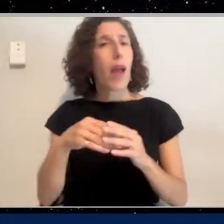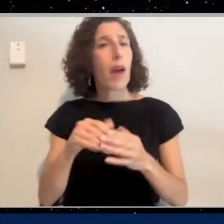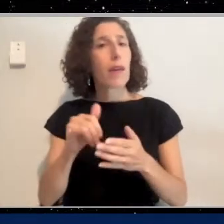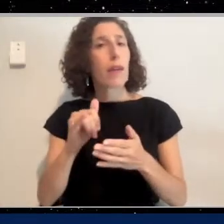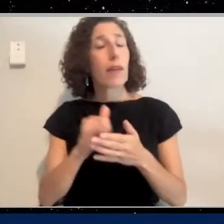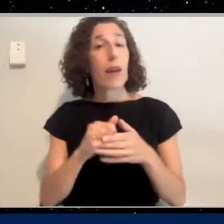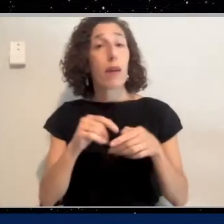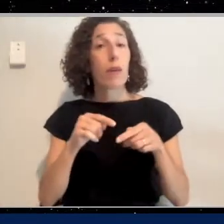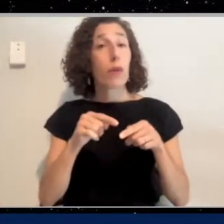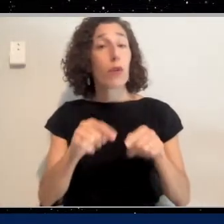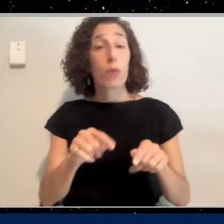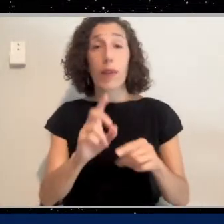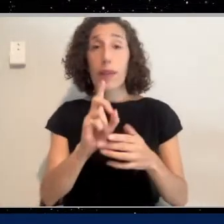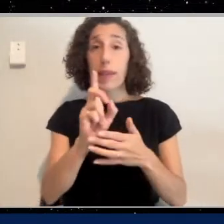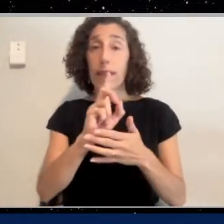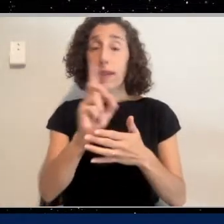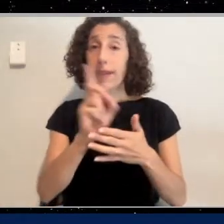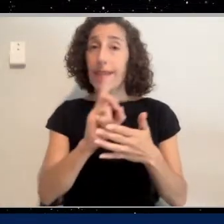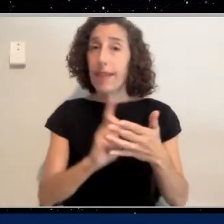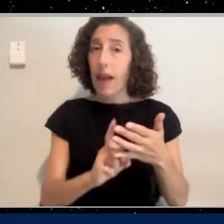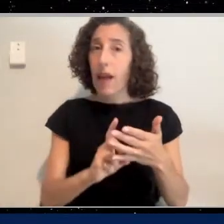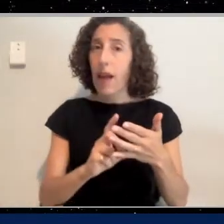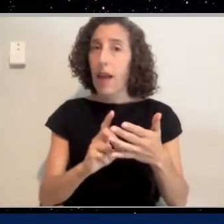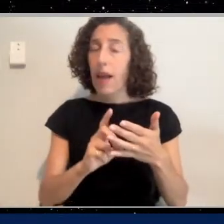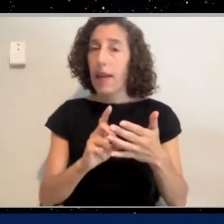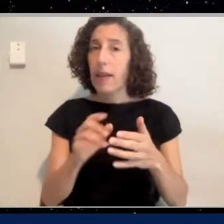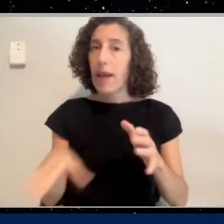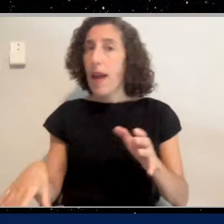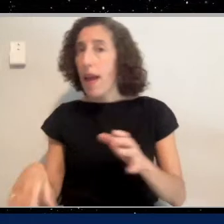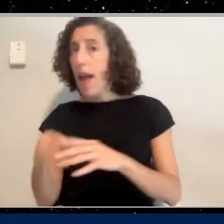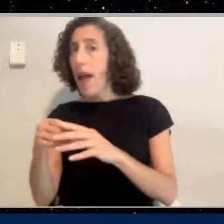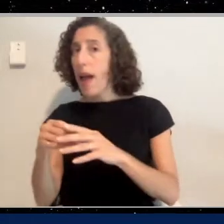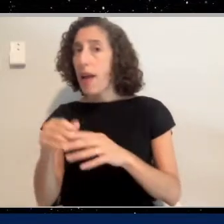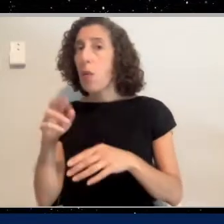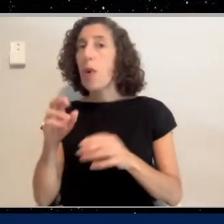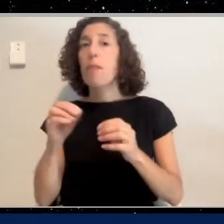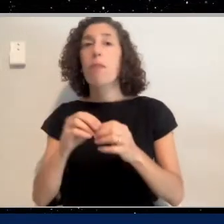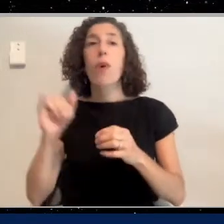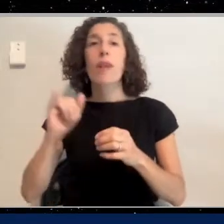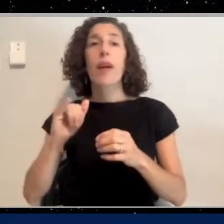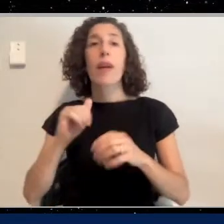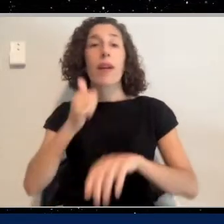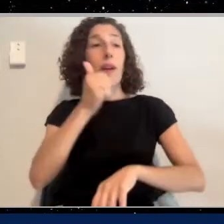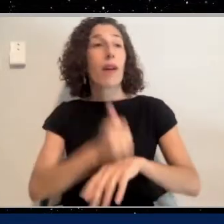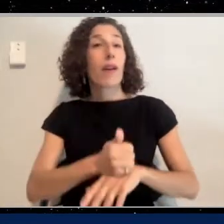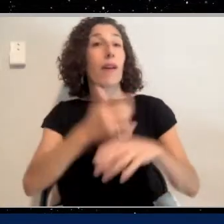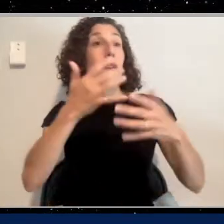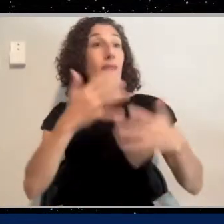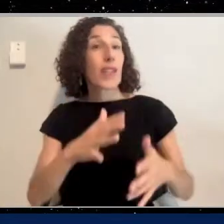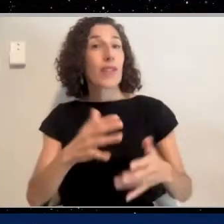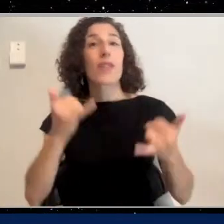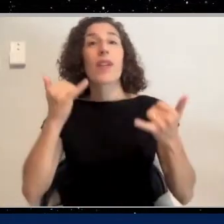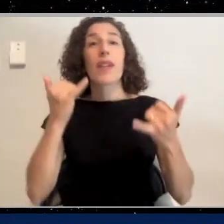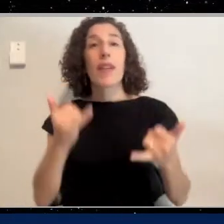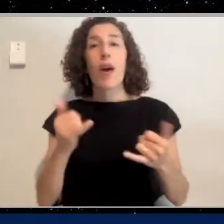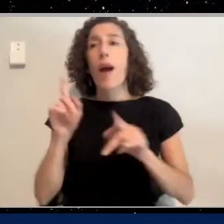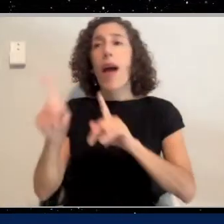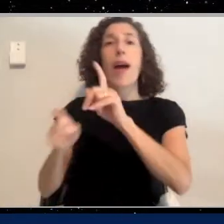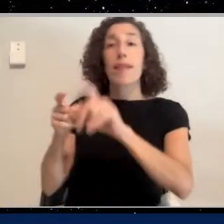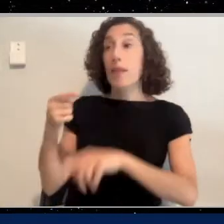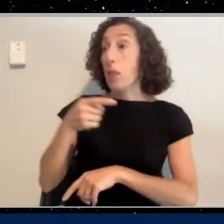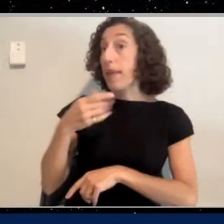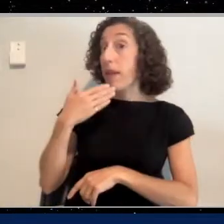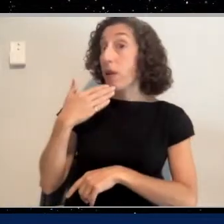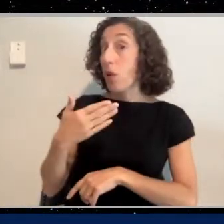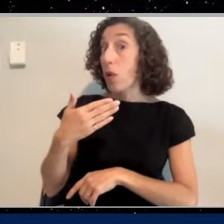sort of come and experience it and provide feedback? It doesn't seem like you would, okay, we're all done with the exhibit, come tell us how we did, right? Is that like an iterative process?